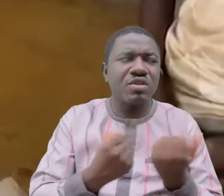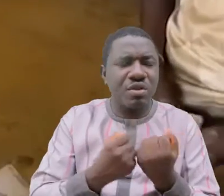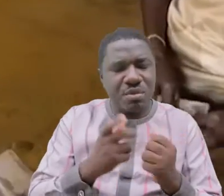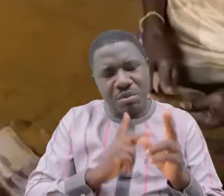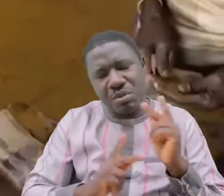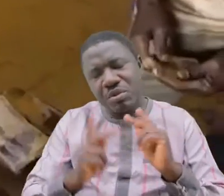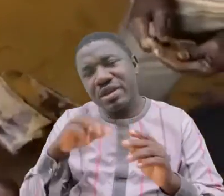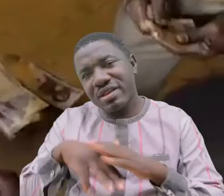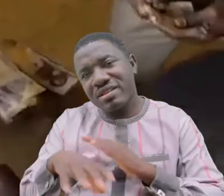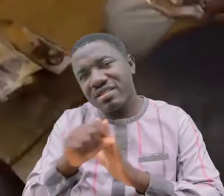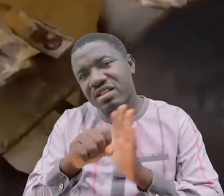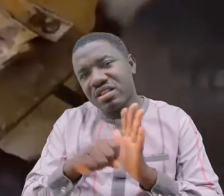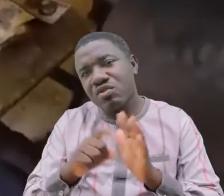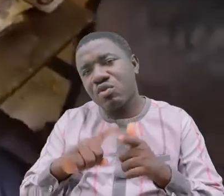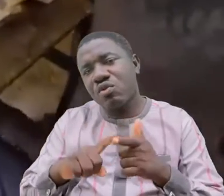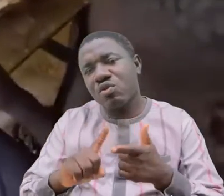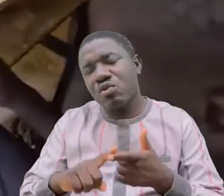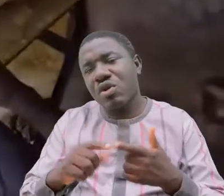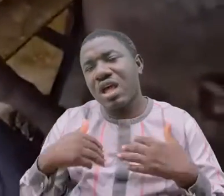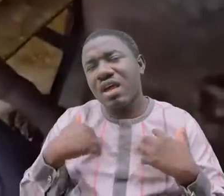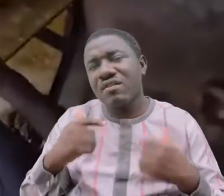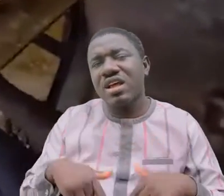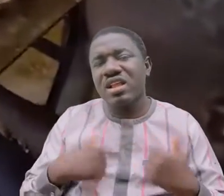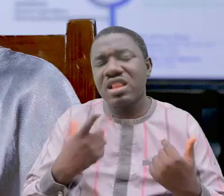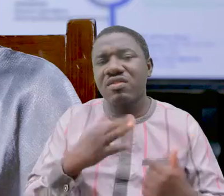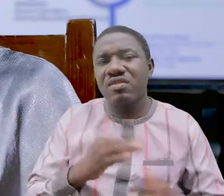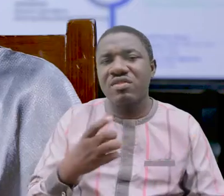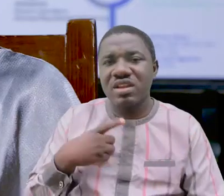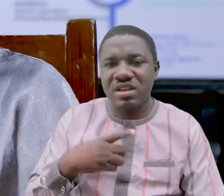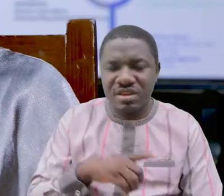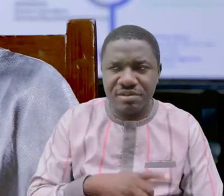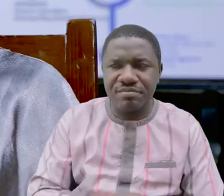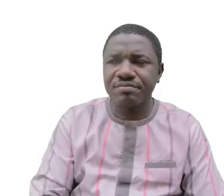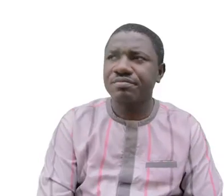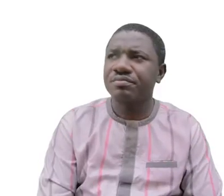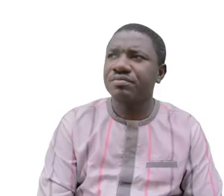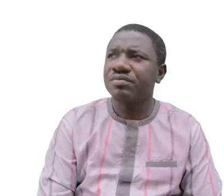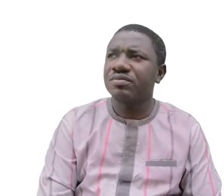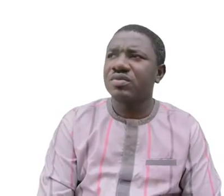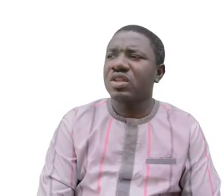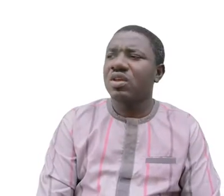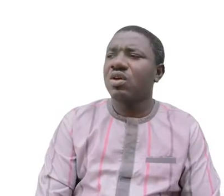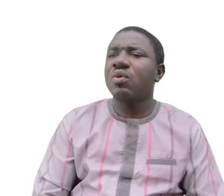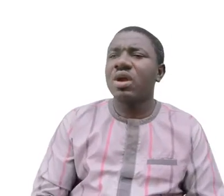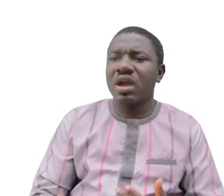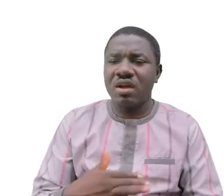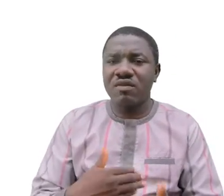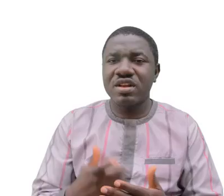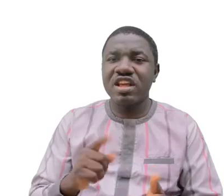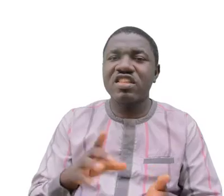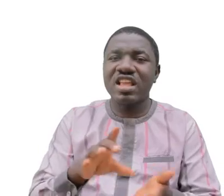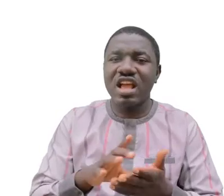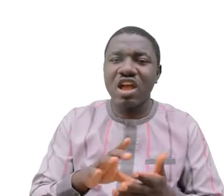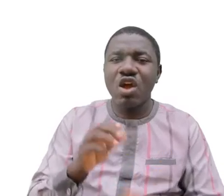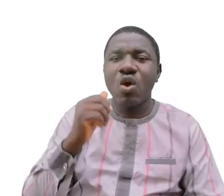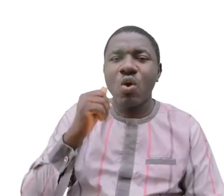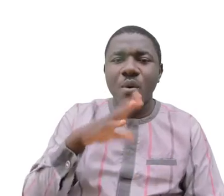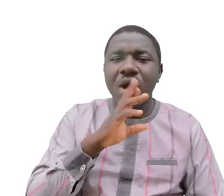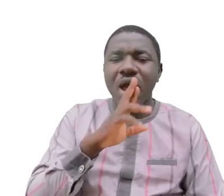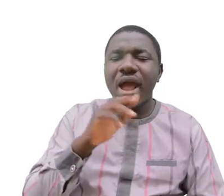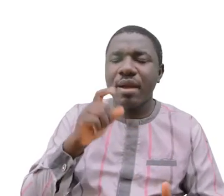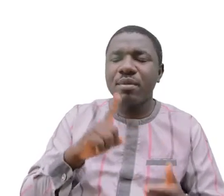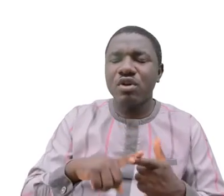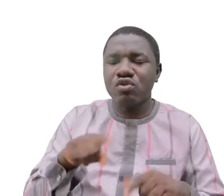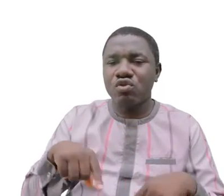with interventions that will support their people in their state to have a life of dignity. There is a lot of evidence that shows that whenever there is